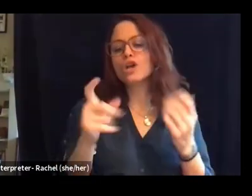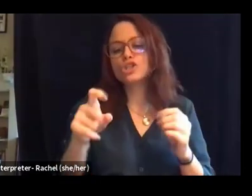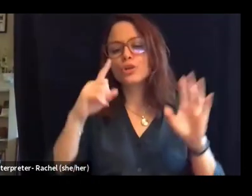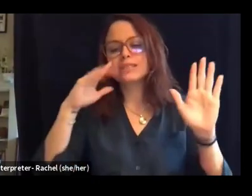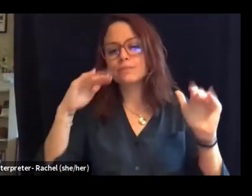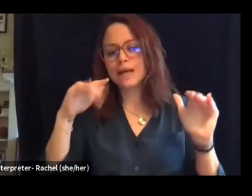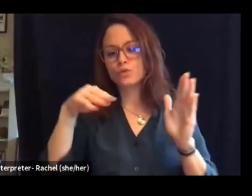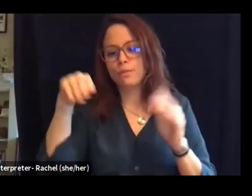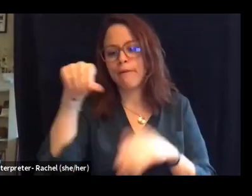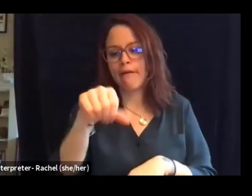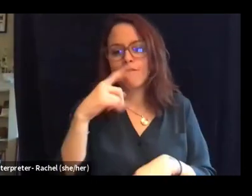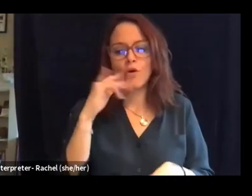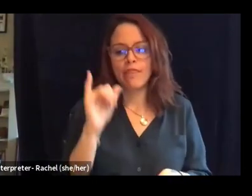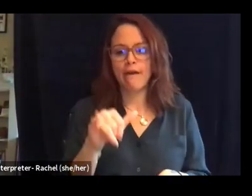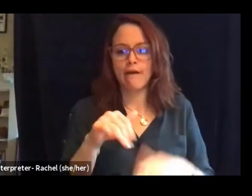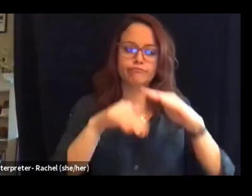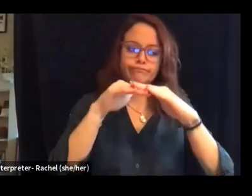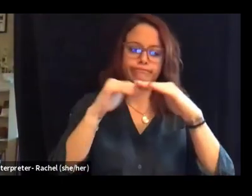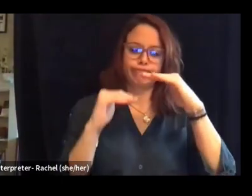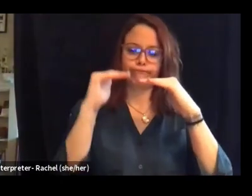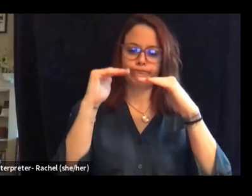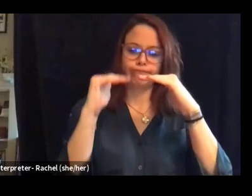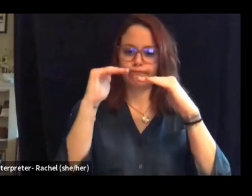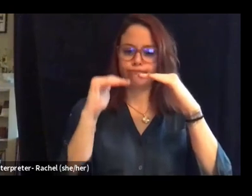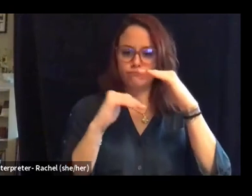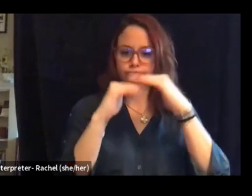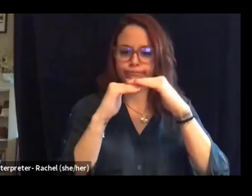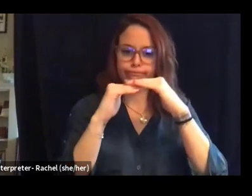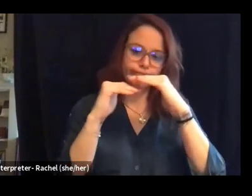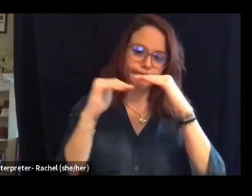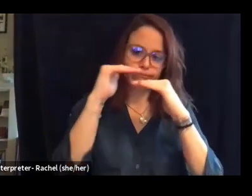So that's a big question that